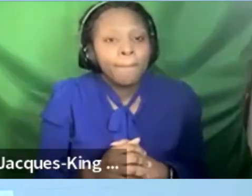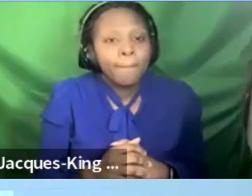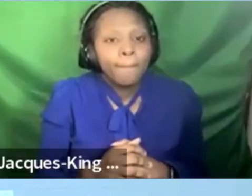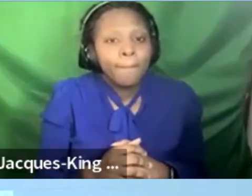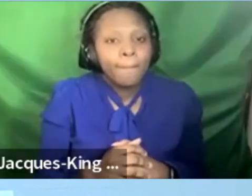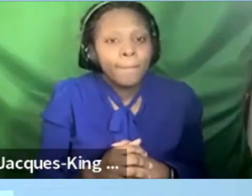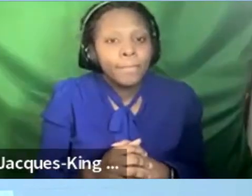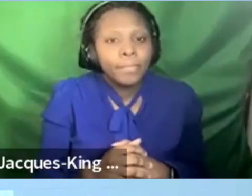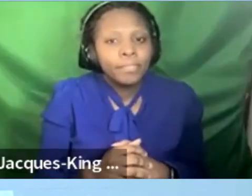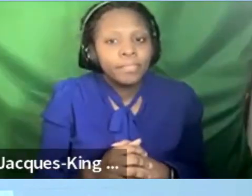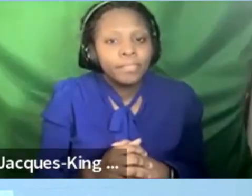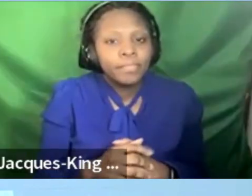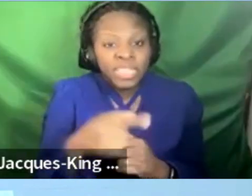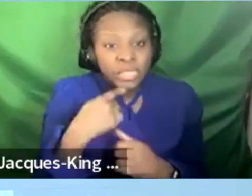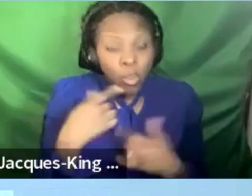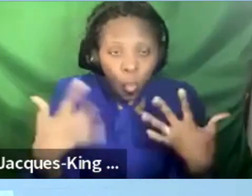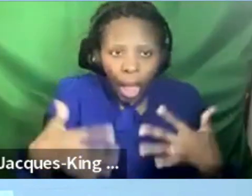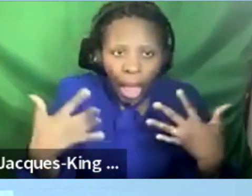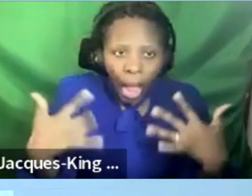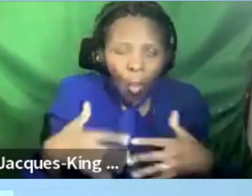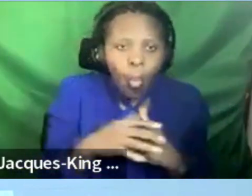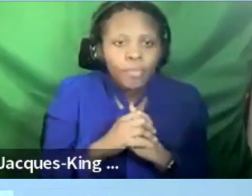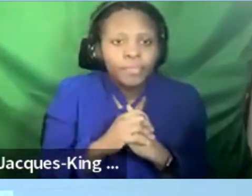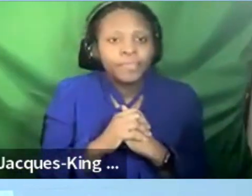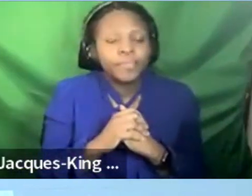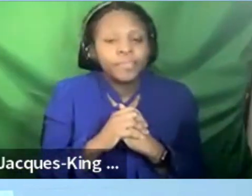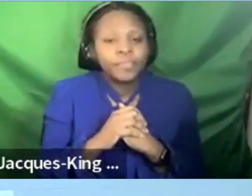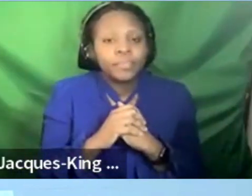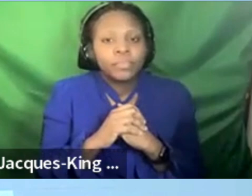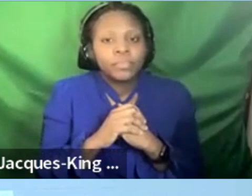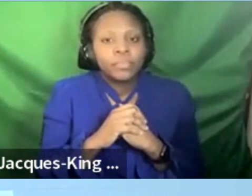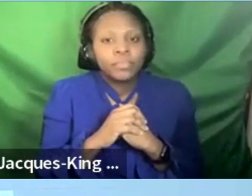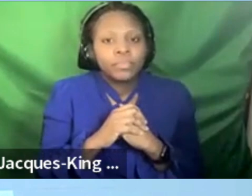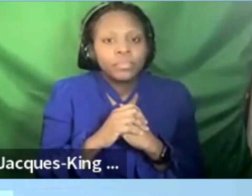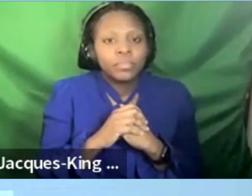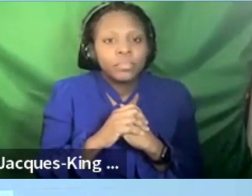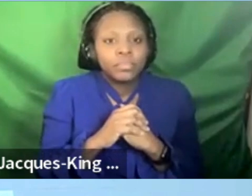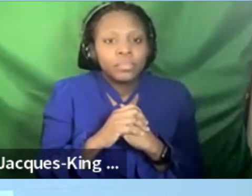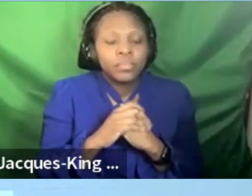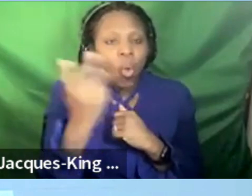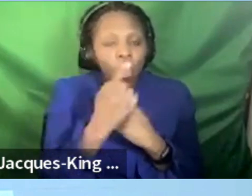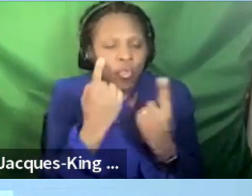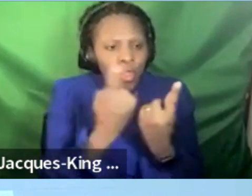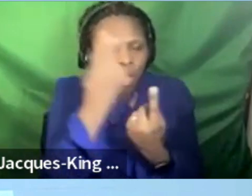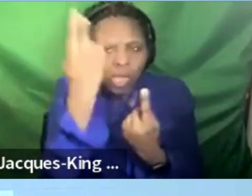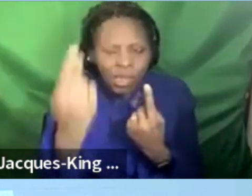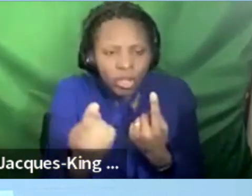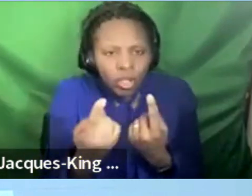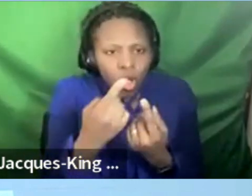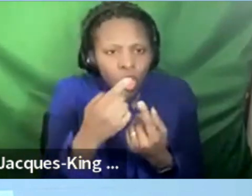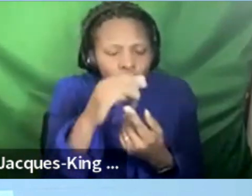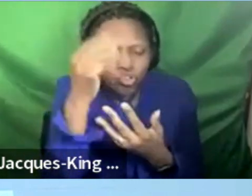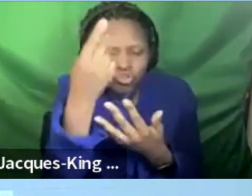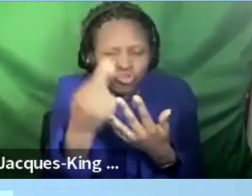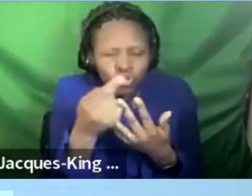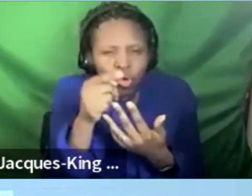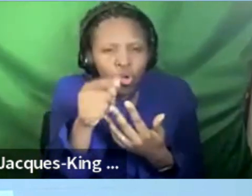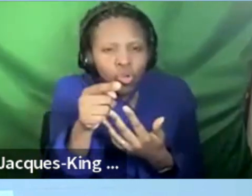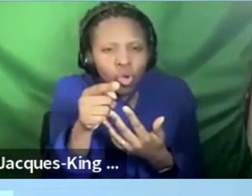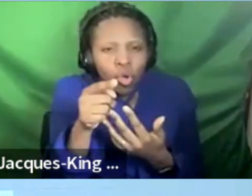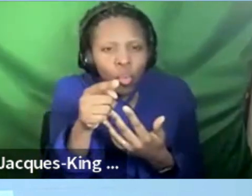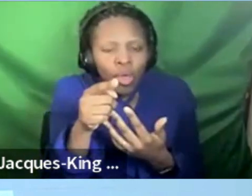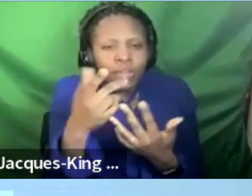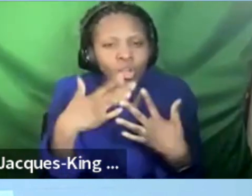from Titus Andronicus. Oh, wow. Which is set in ancient Rome. But all the little figures that are drawn on it are wearing Elizabethan